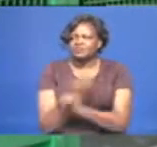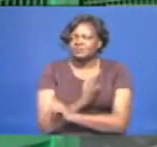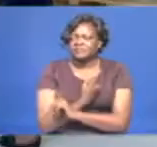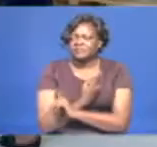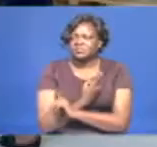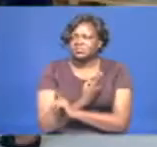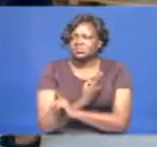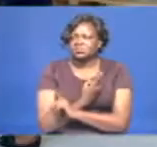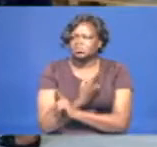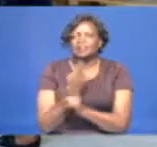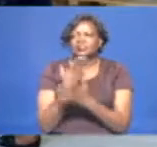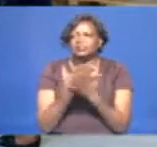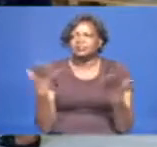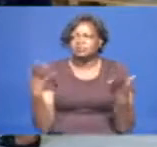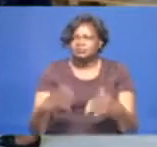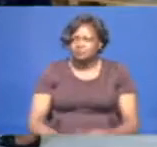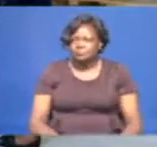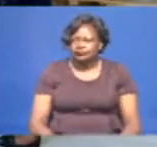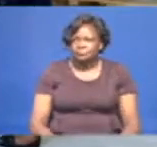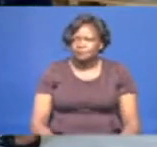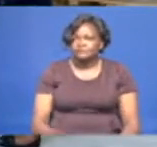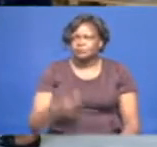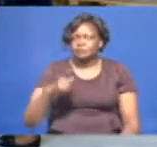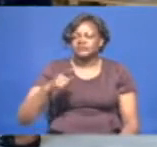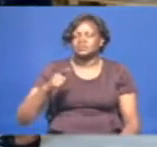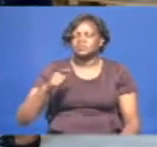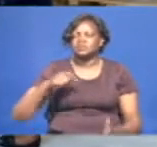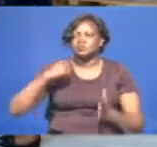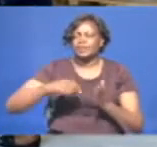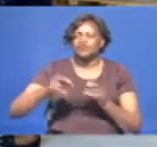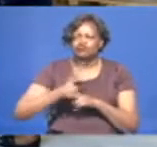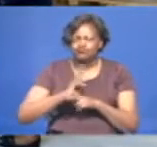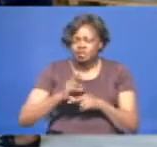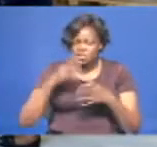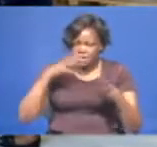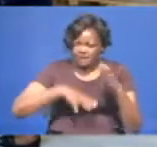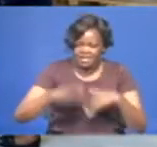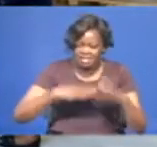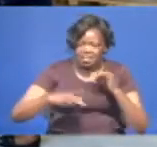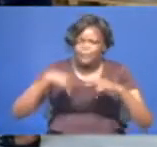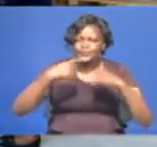raw materials. Hoppers are the machines that are used in the mixing process.